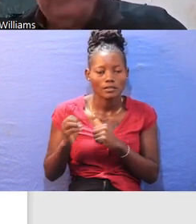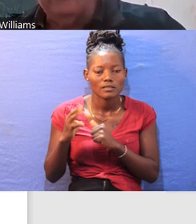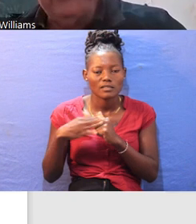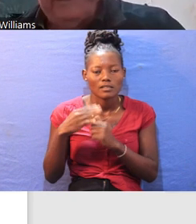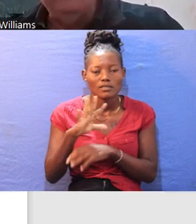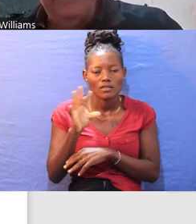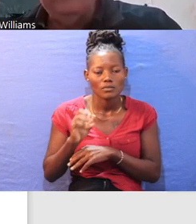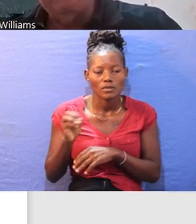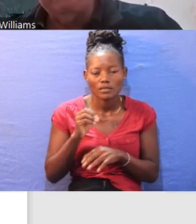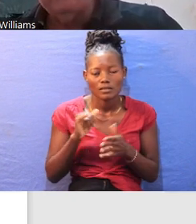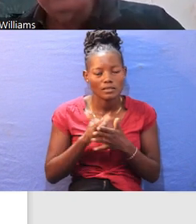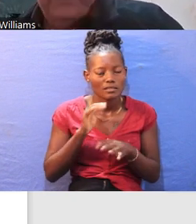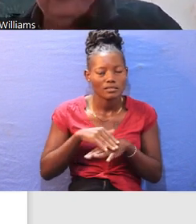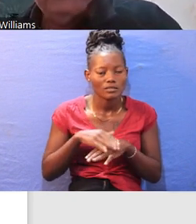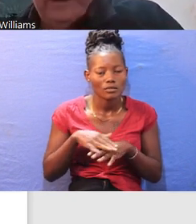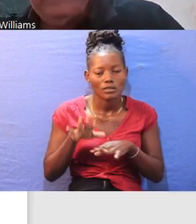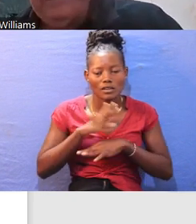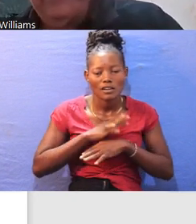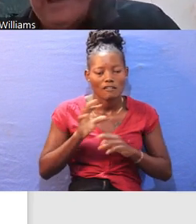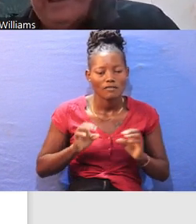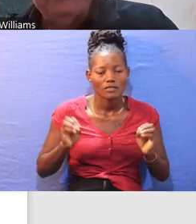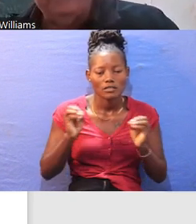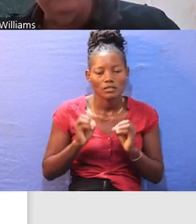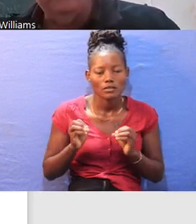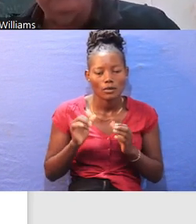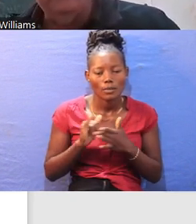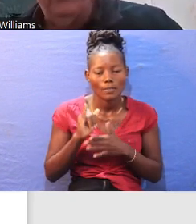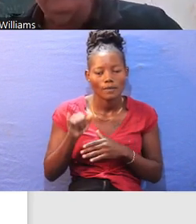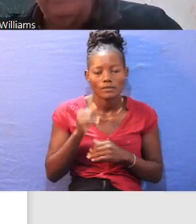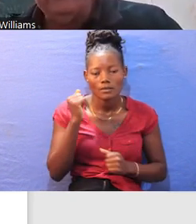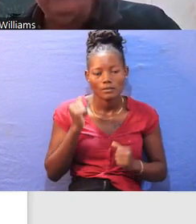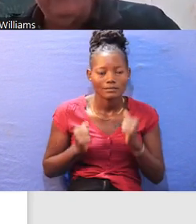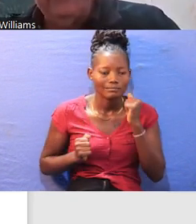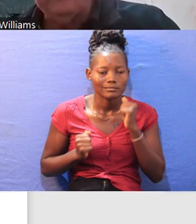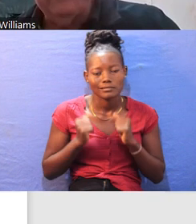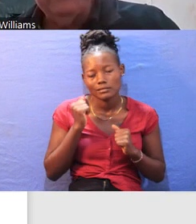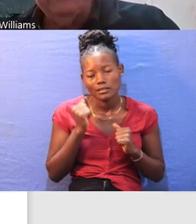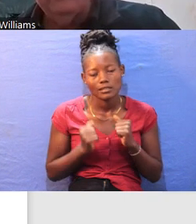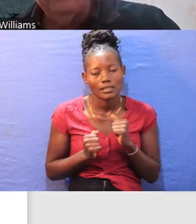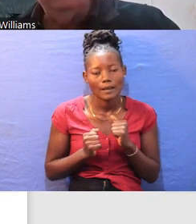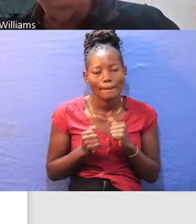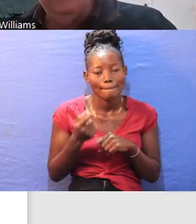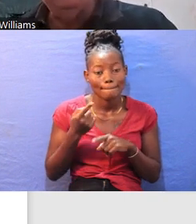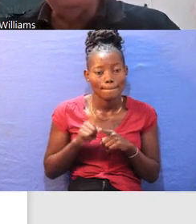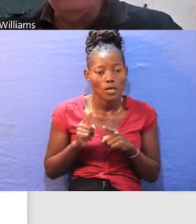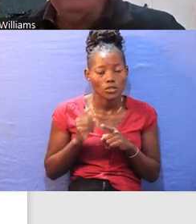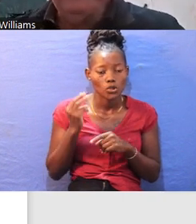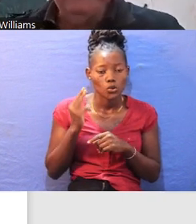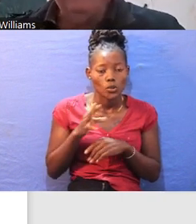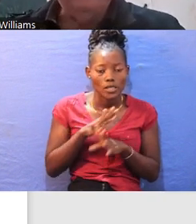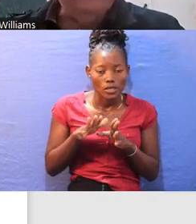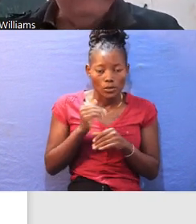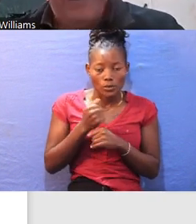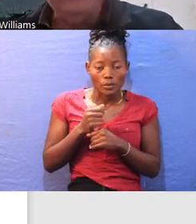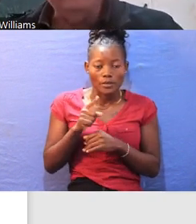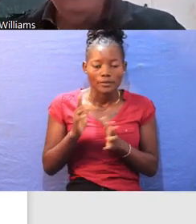That's not speed training. That's just running kind of fast, but it will not make you faster. You've got to train the nervous